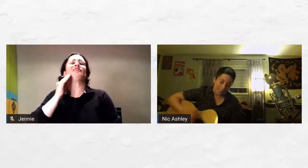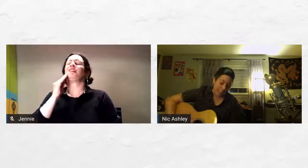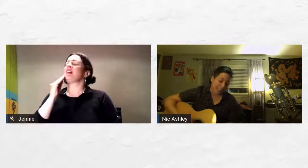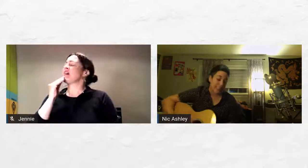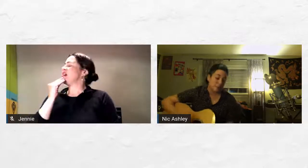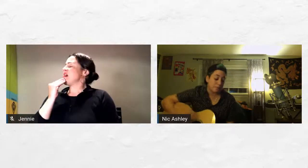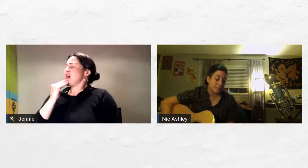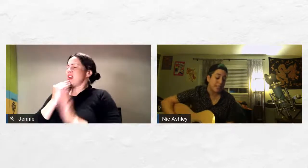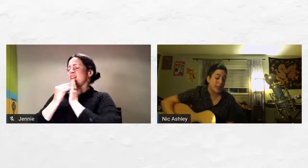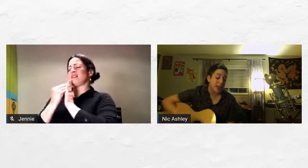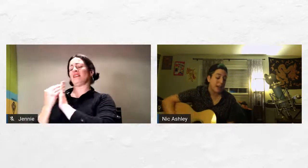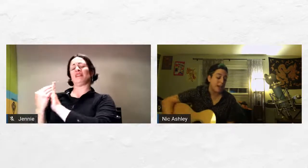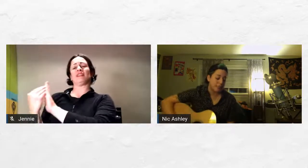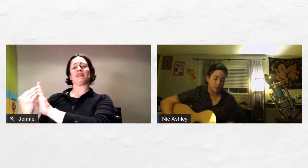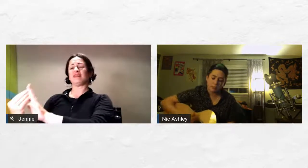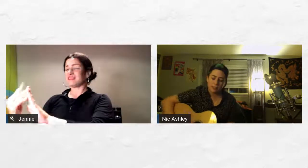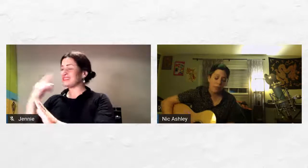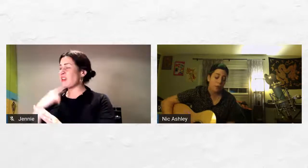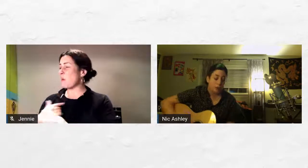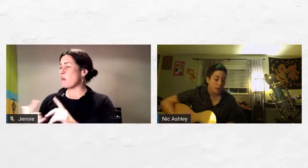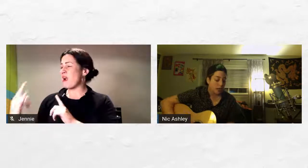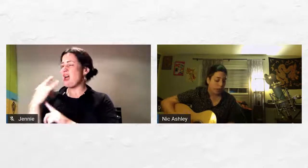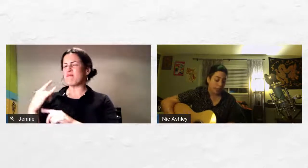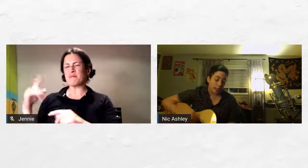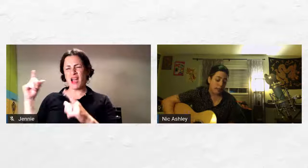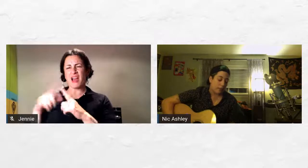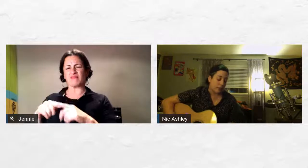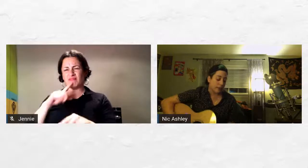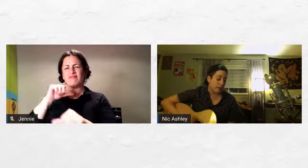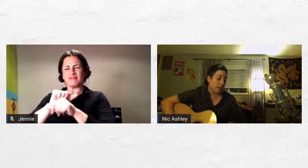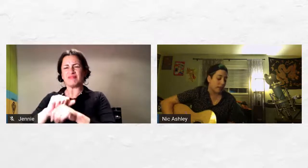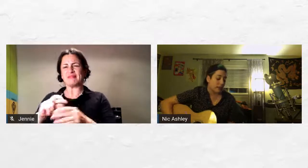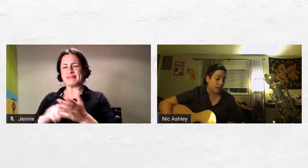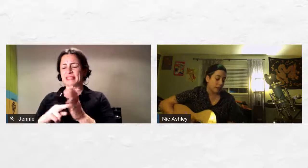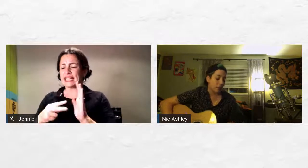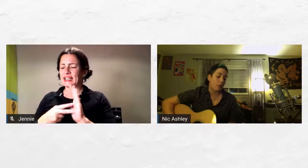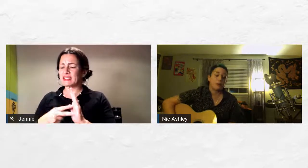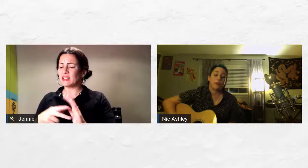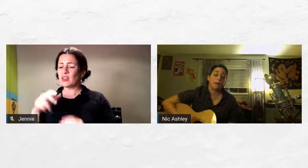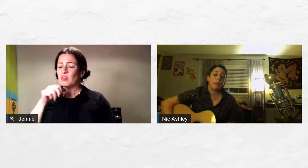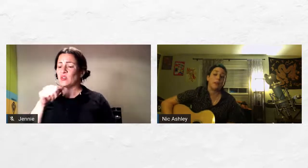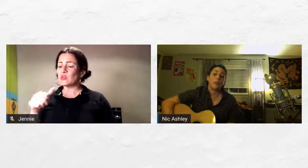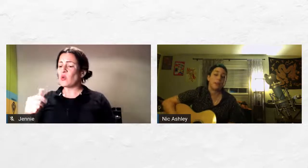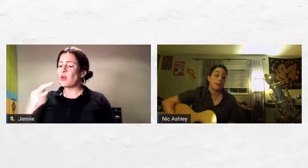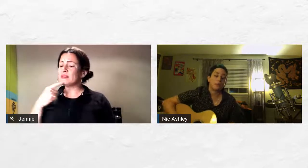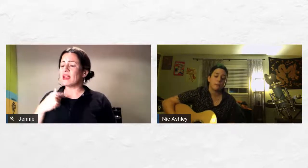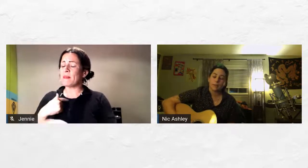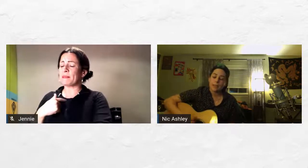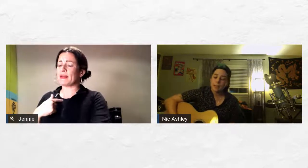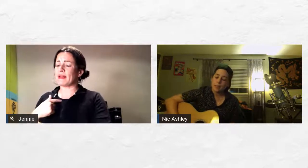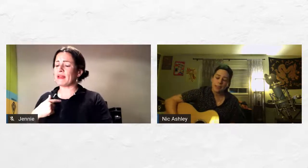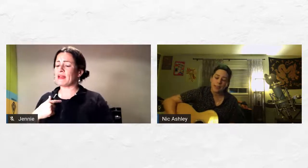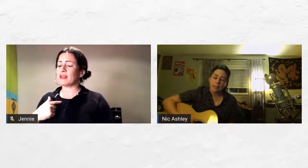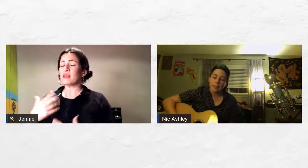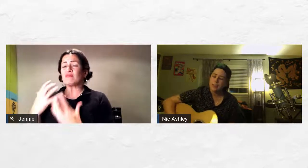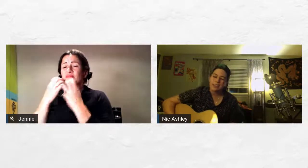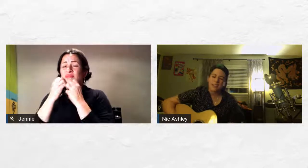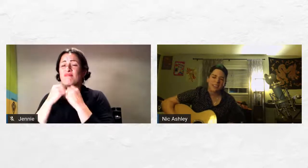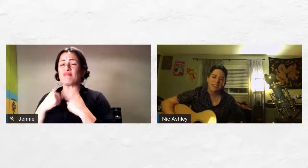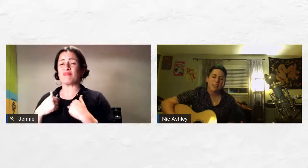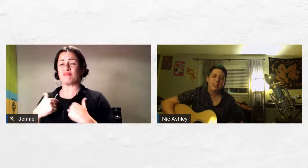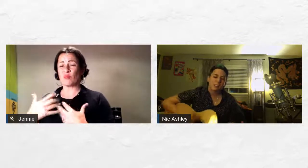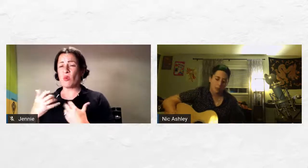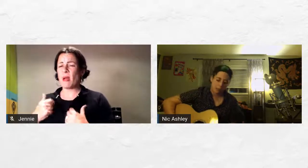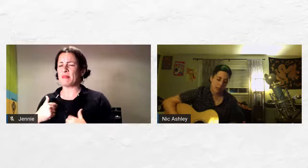me unless you mean it, and don't give me that we can